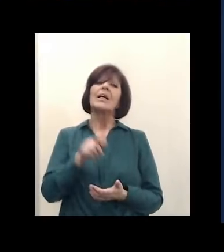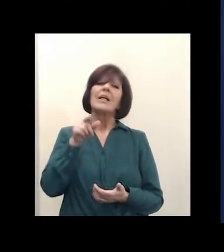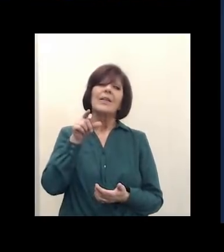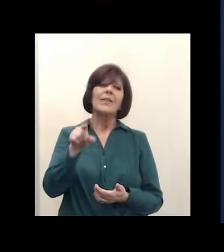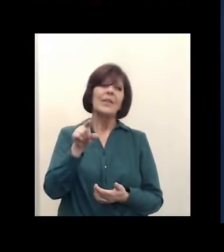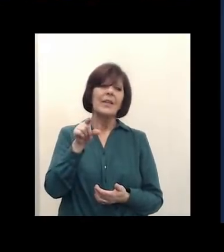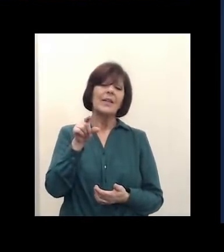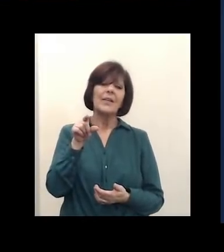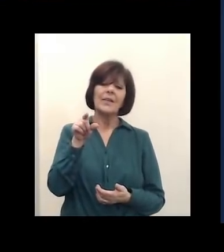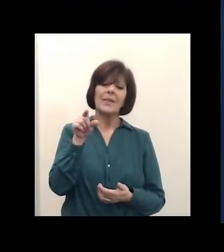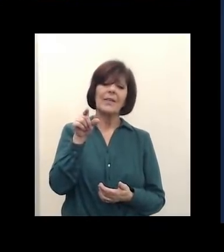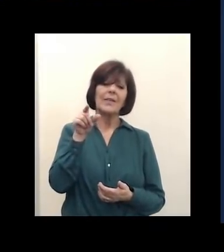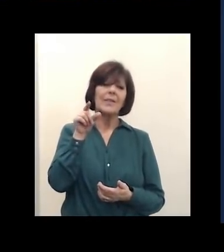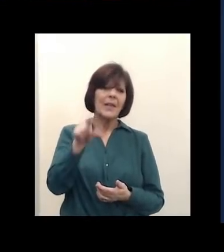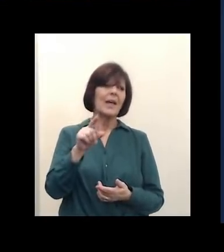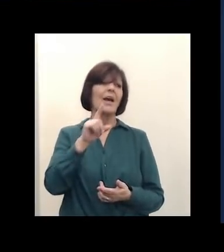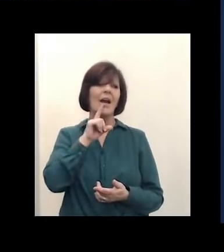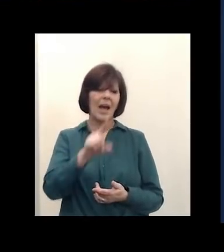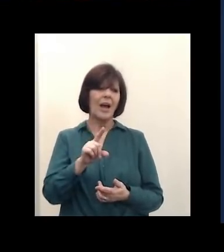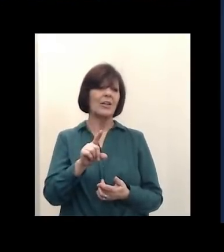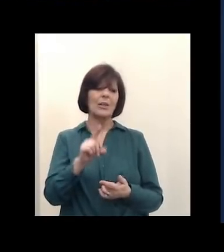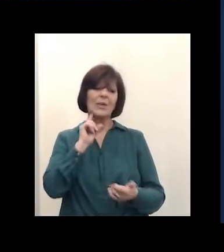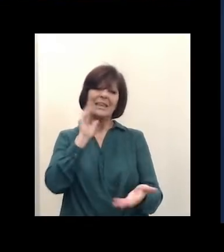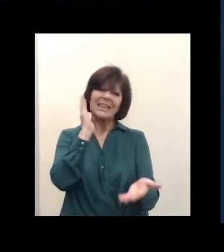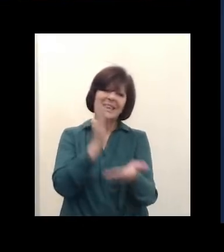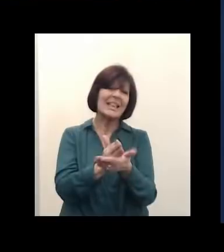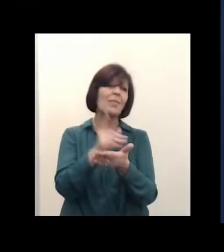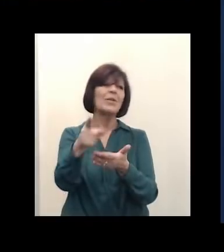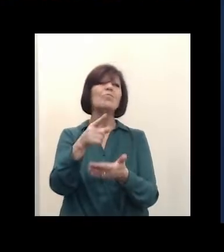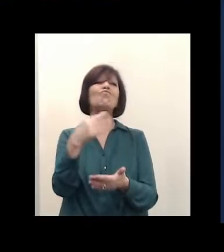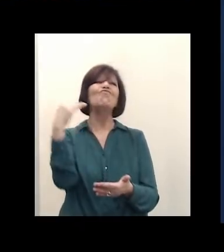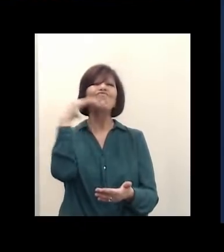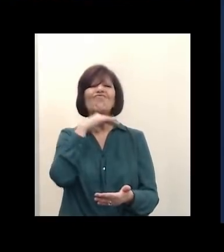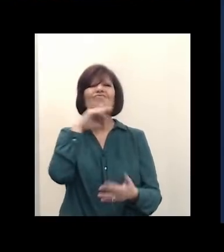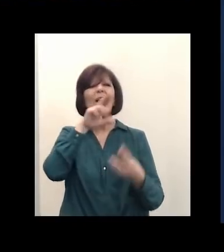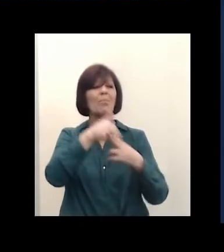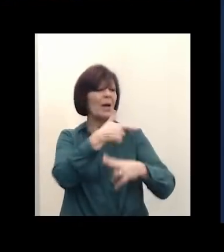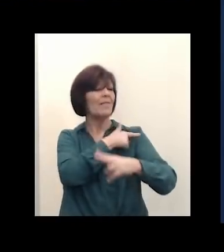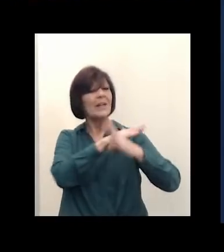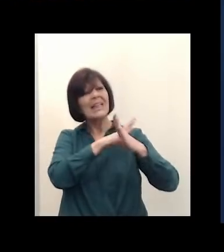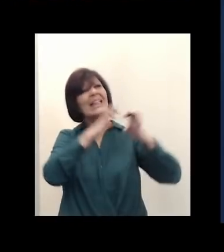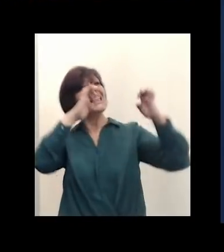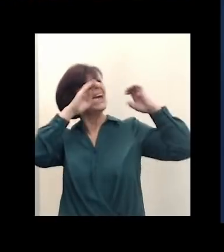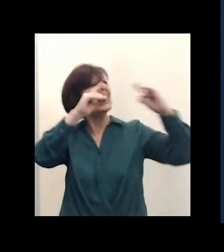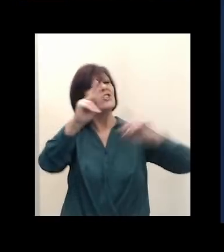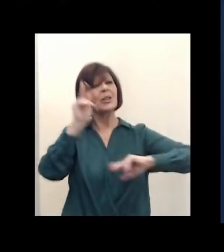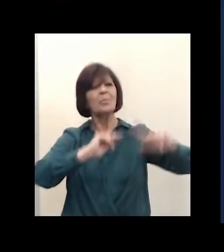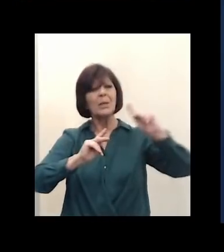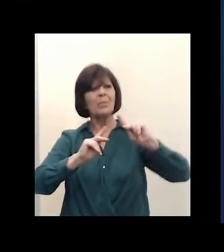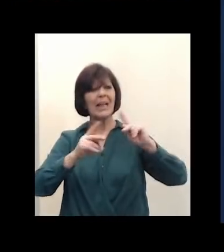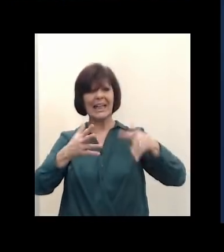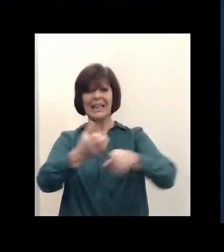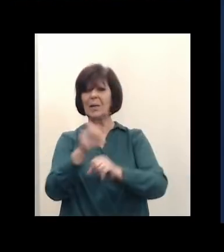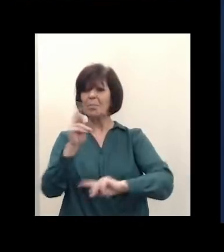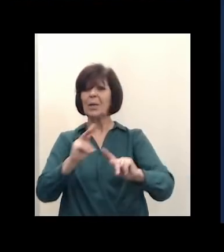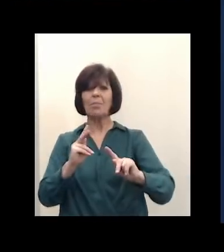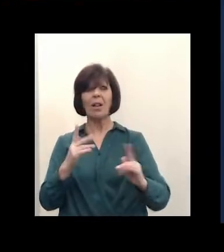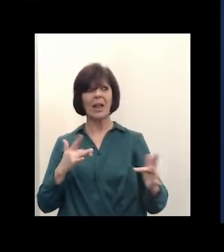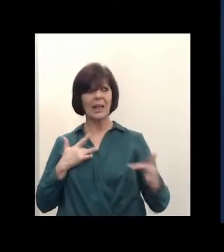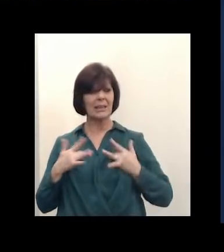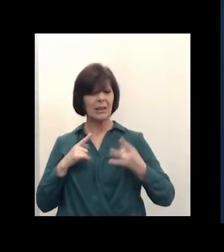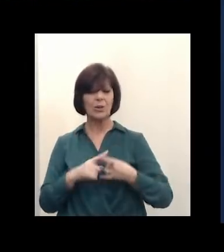community, busting those myths around vaccines, educating people, and getting them even excited to come in and